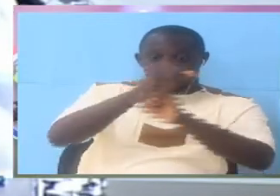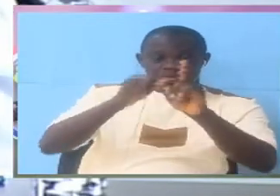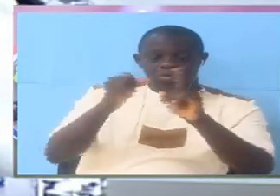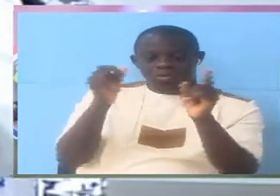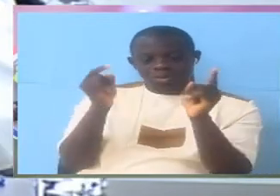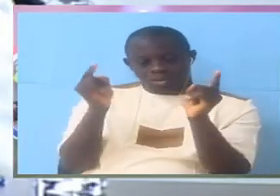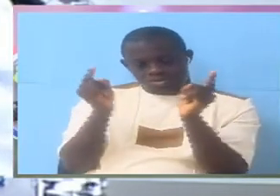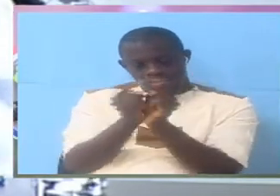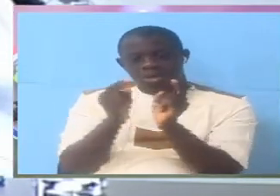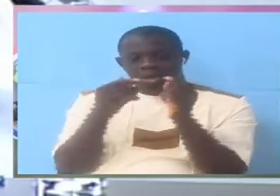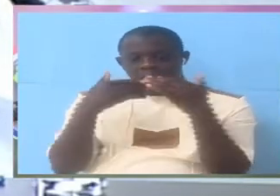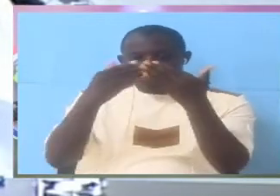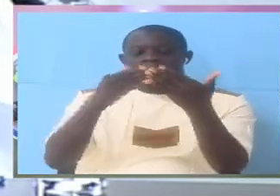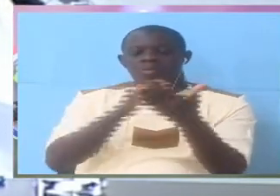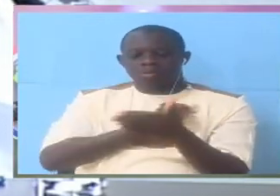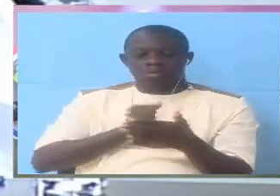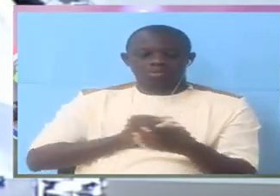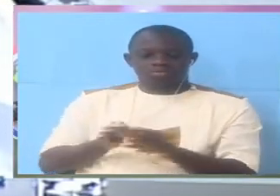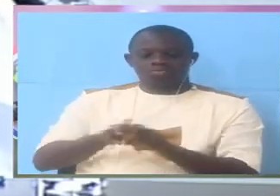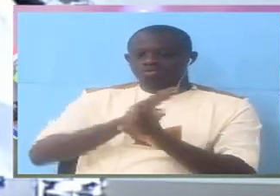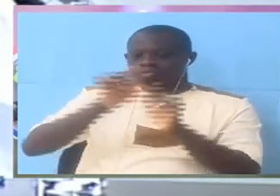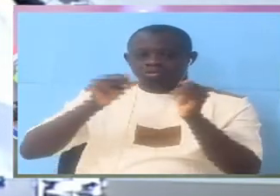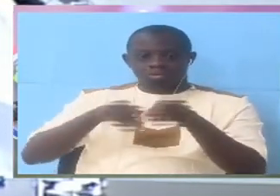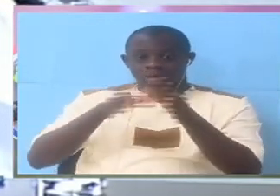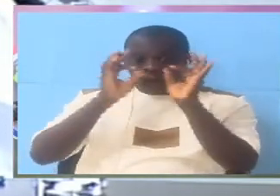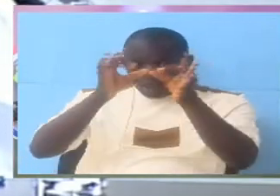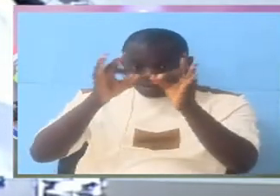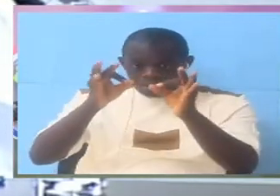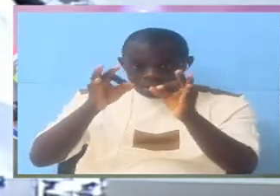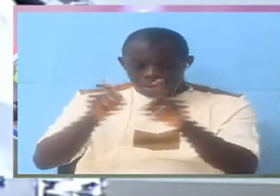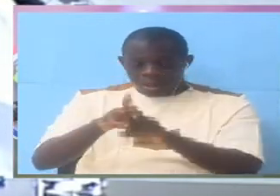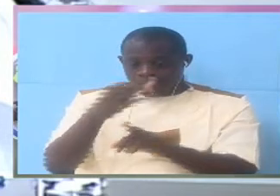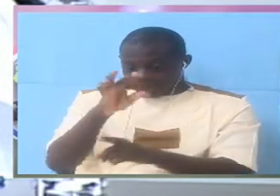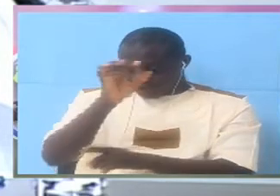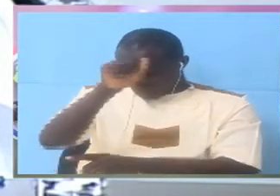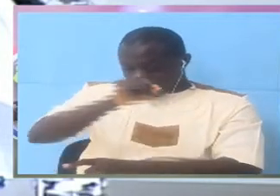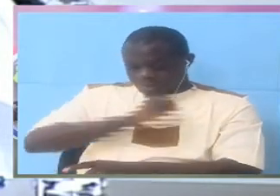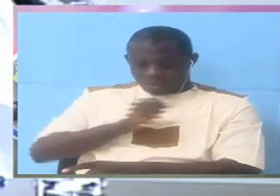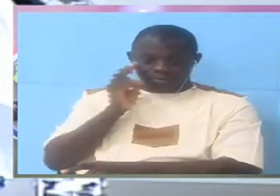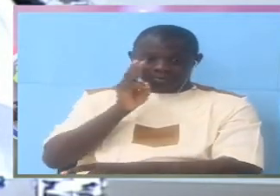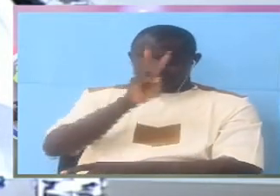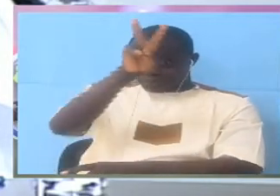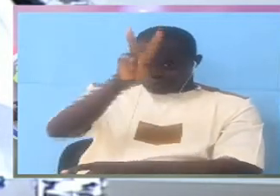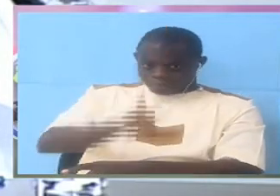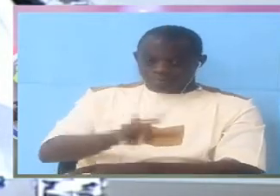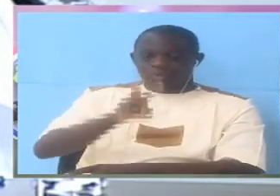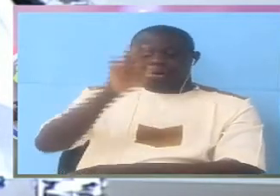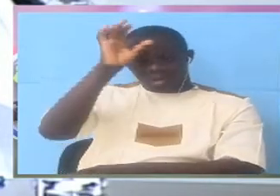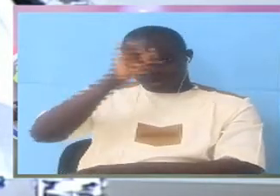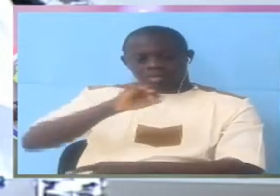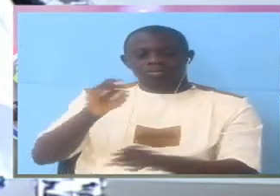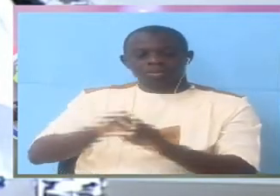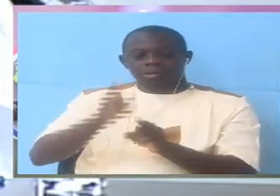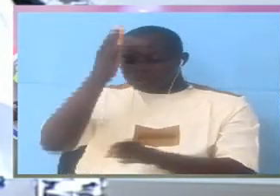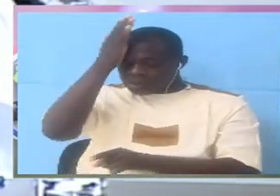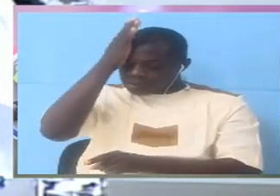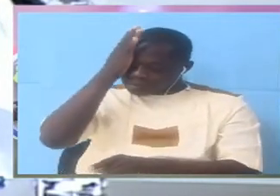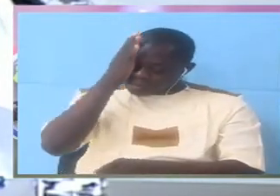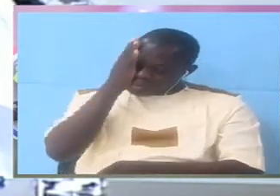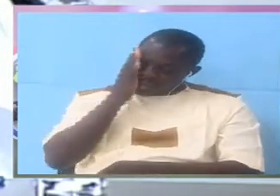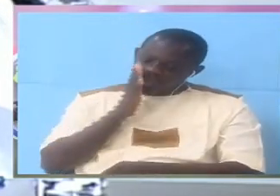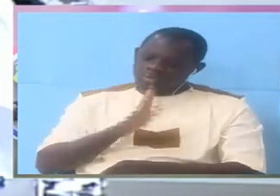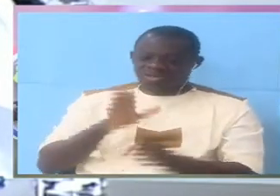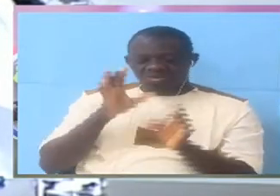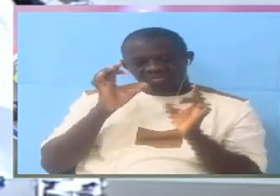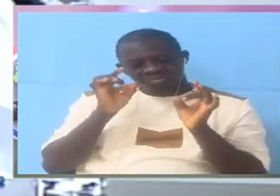it unless you see it physically. No, tell us. Tell us. They were in serious pain. These victims were in